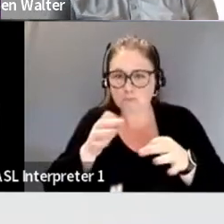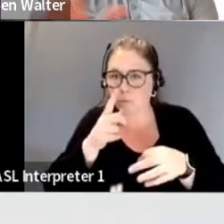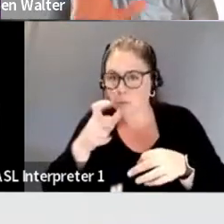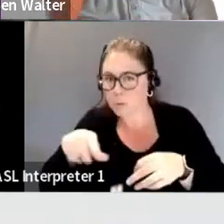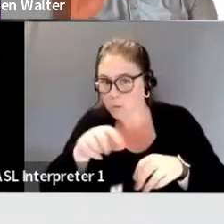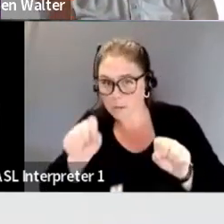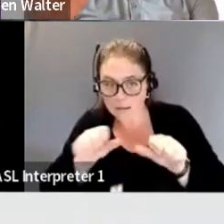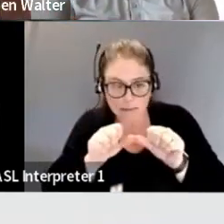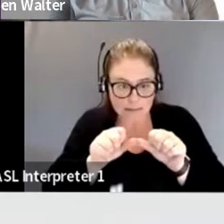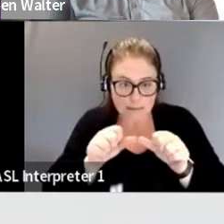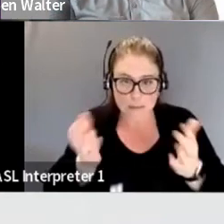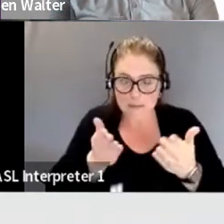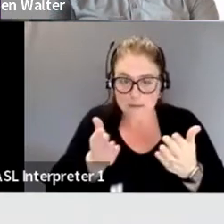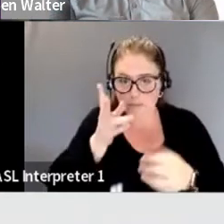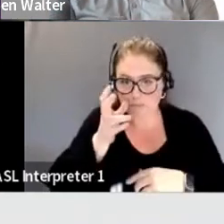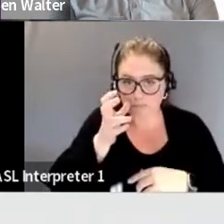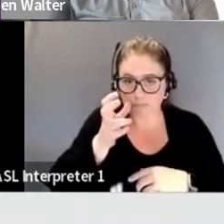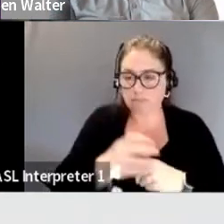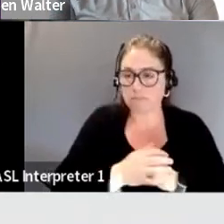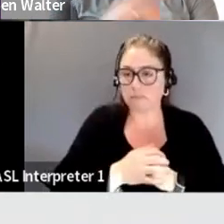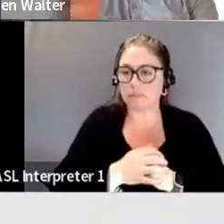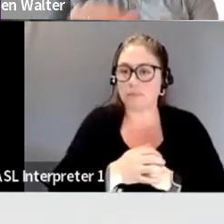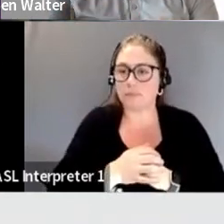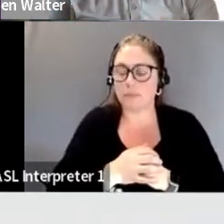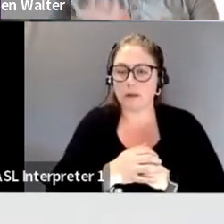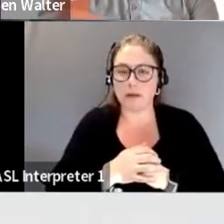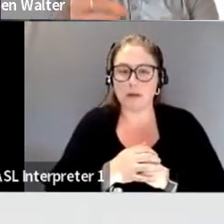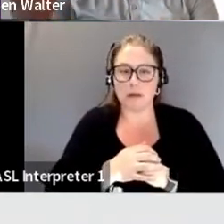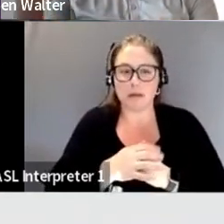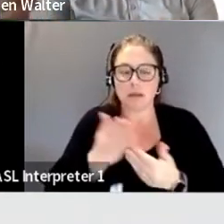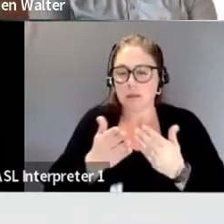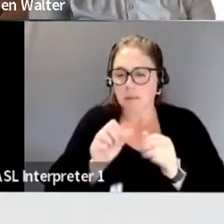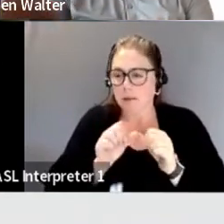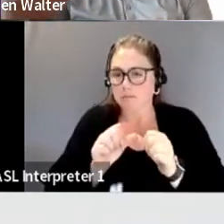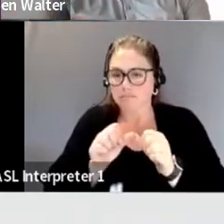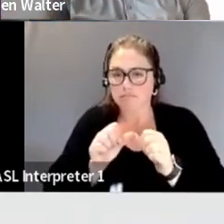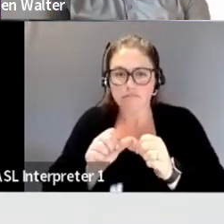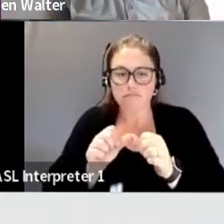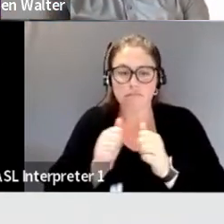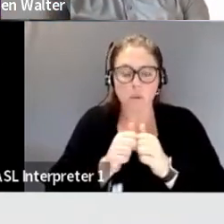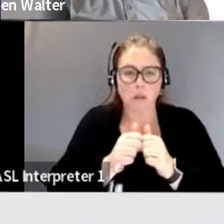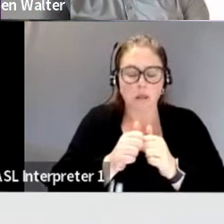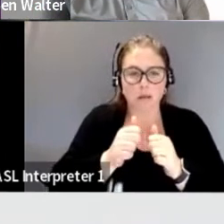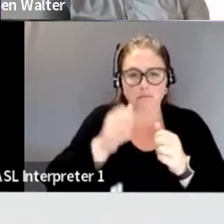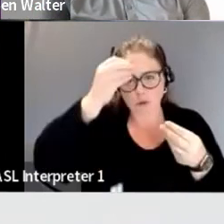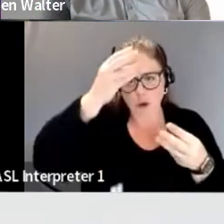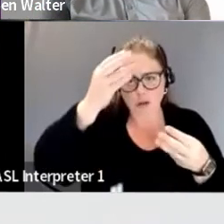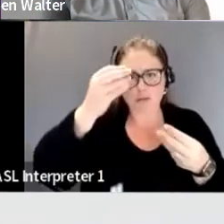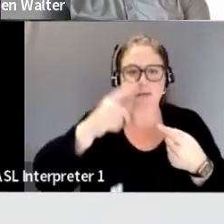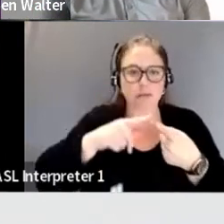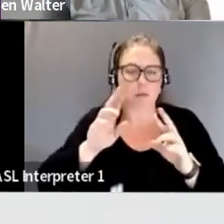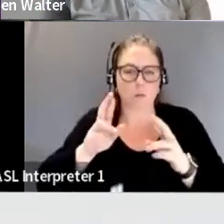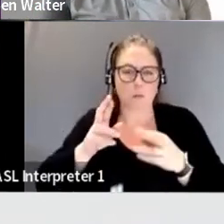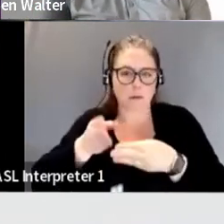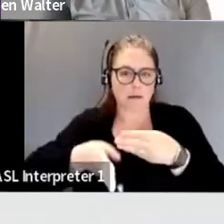here today. And I know, we've been having questions throughout, so we'll run a little bit longer on the content side, and we'll continue up with some questions at the end.